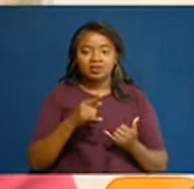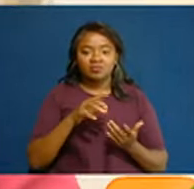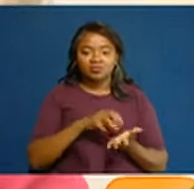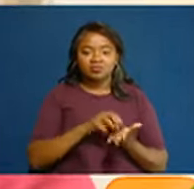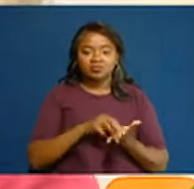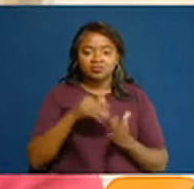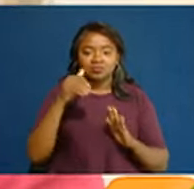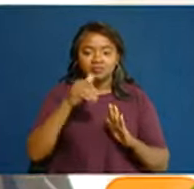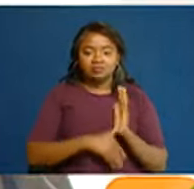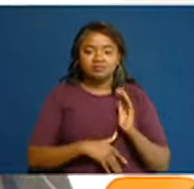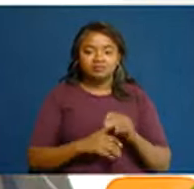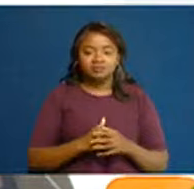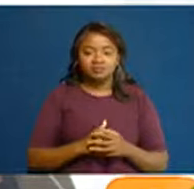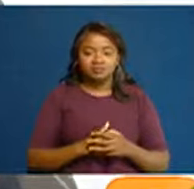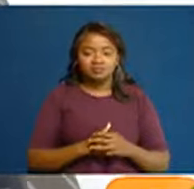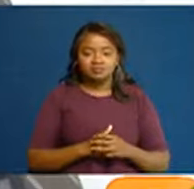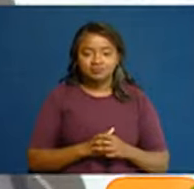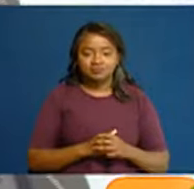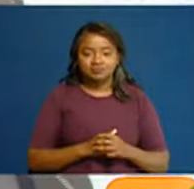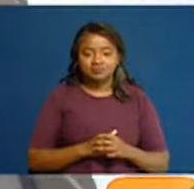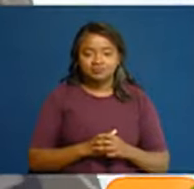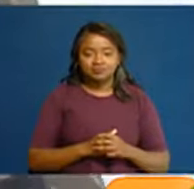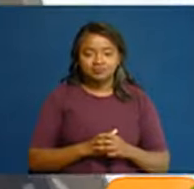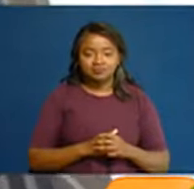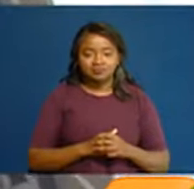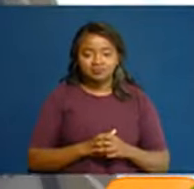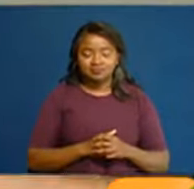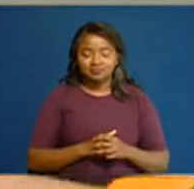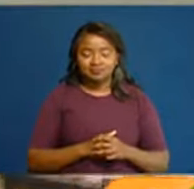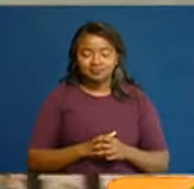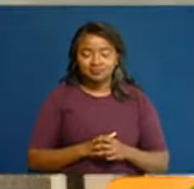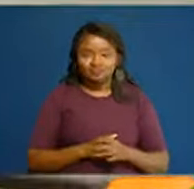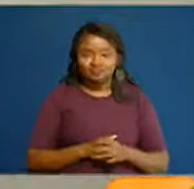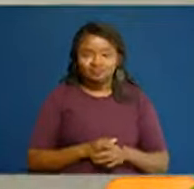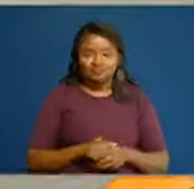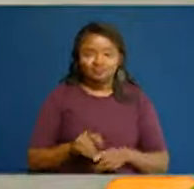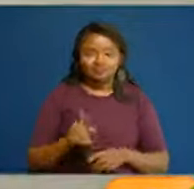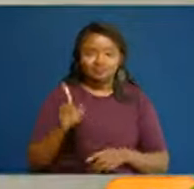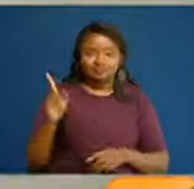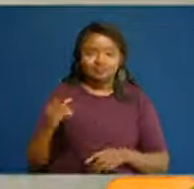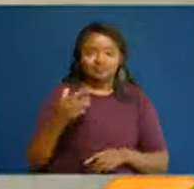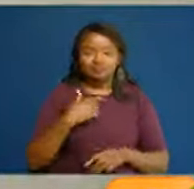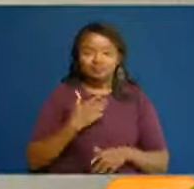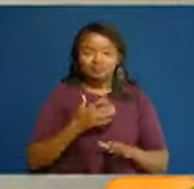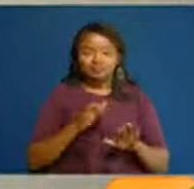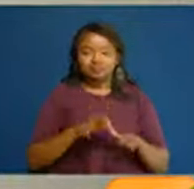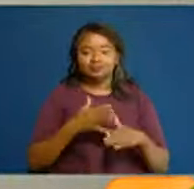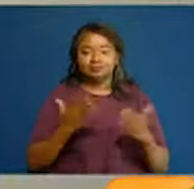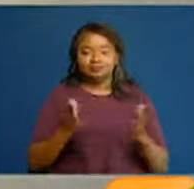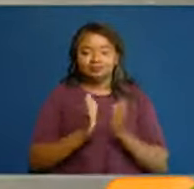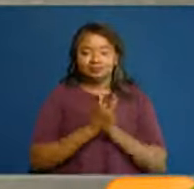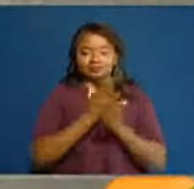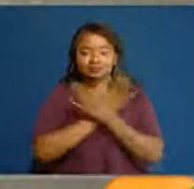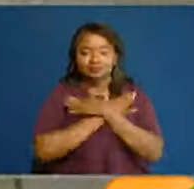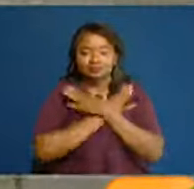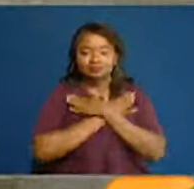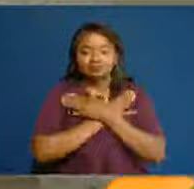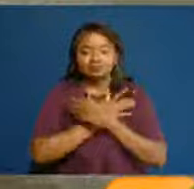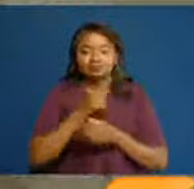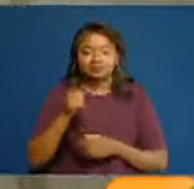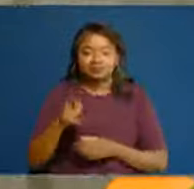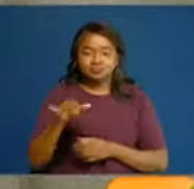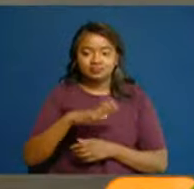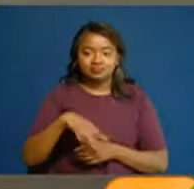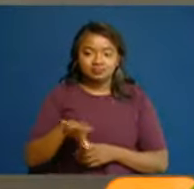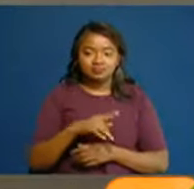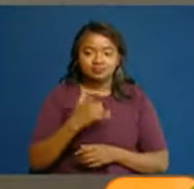baadaye ananiaga. During the fateful night, Sarah was having a night party with her friends in the Said House. Those who were present say Sarah